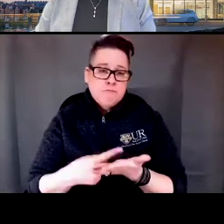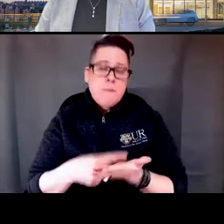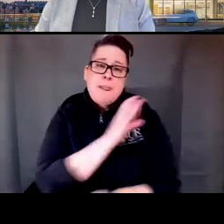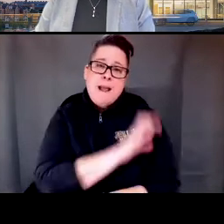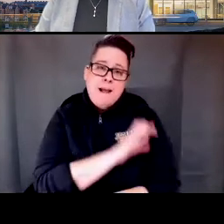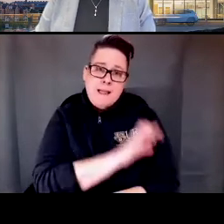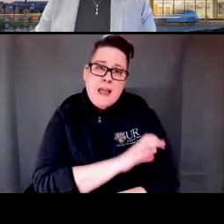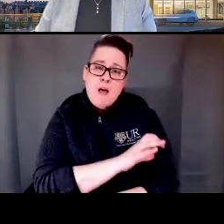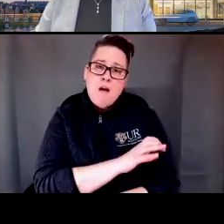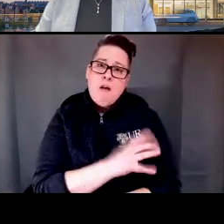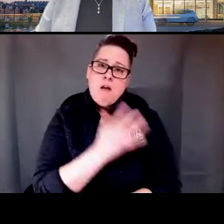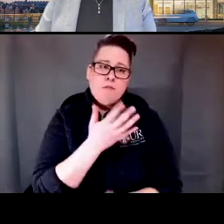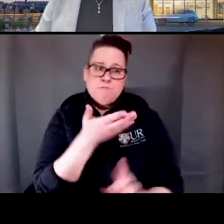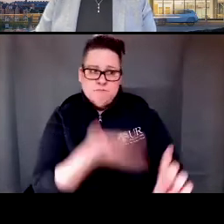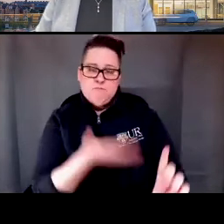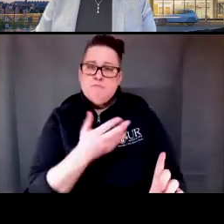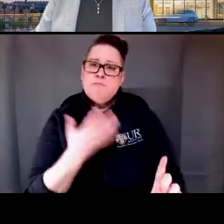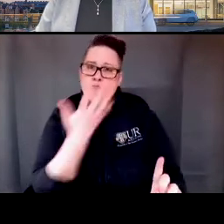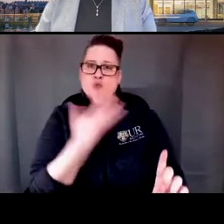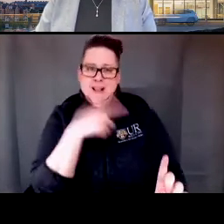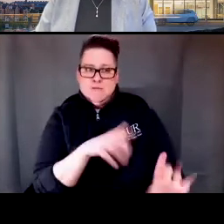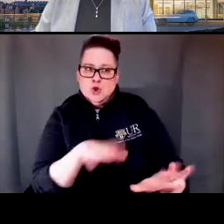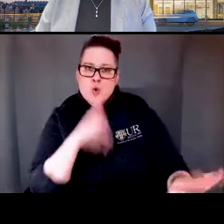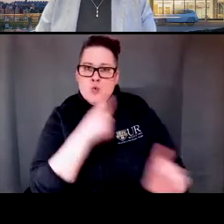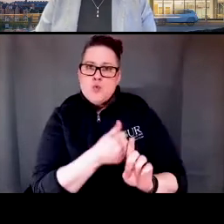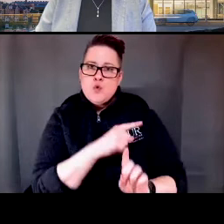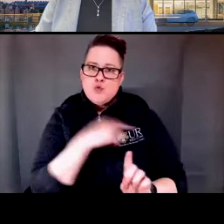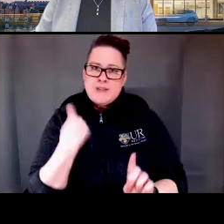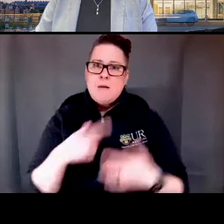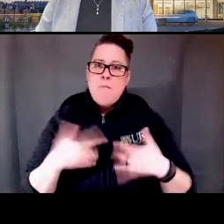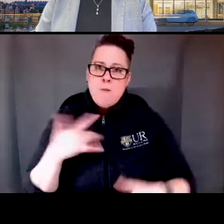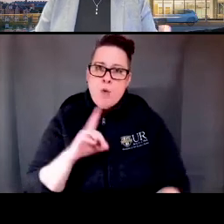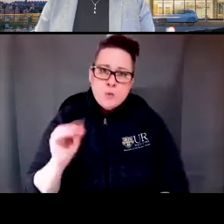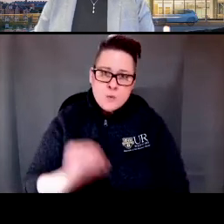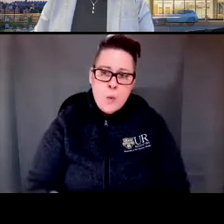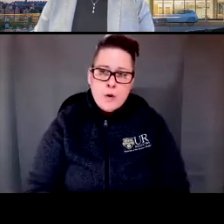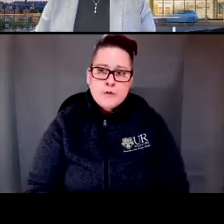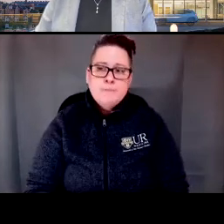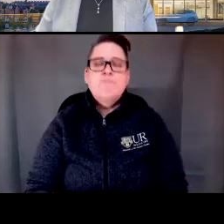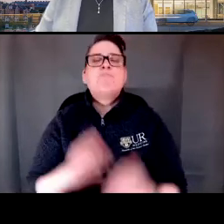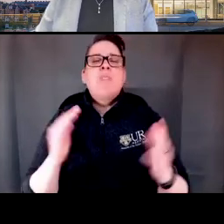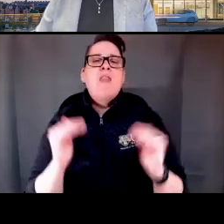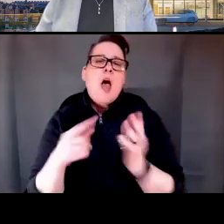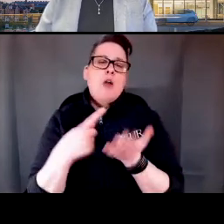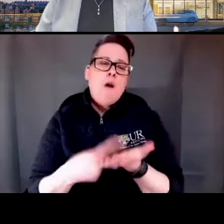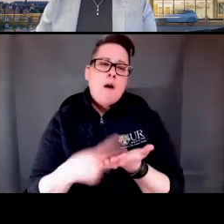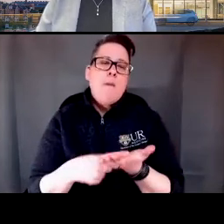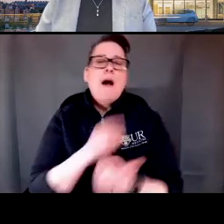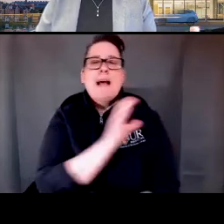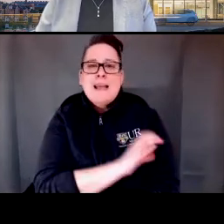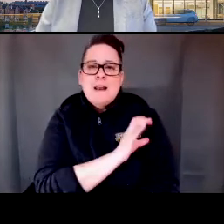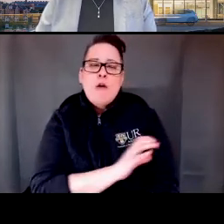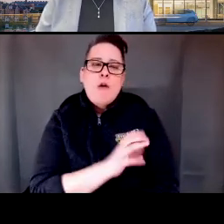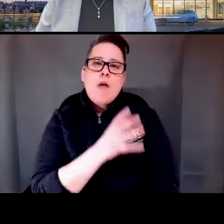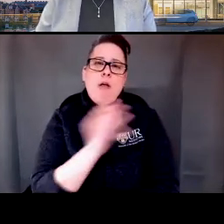clinical presentation of children who are at risk for bipolar disorder. And then we'll talk a little bit about clinical